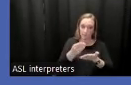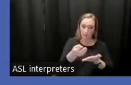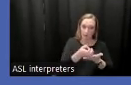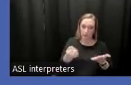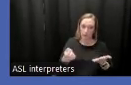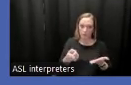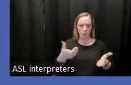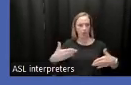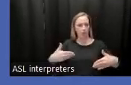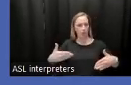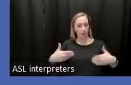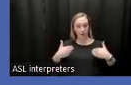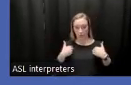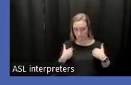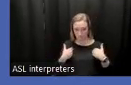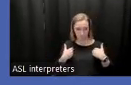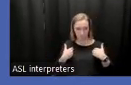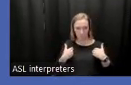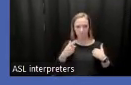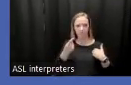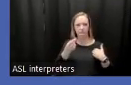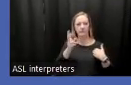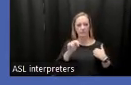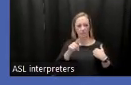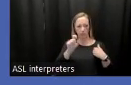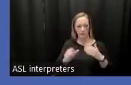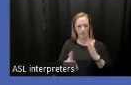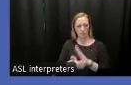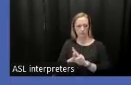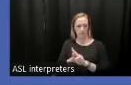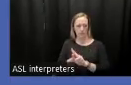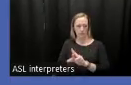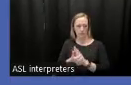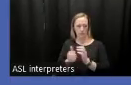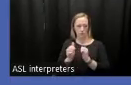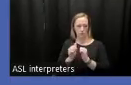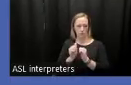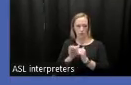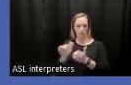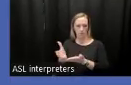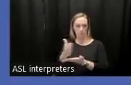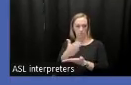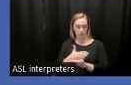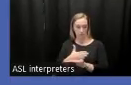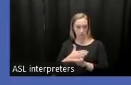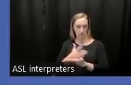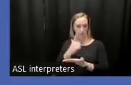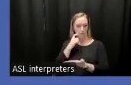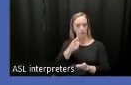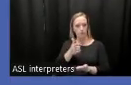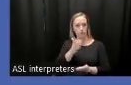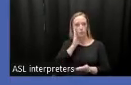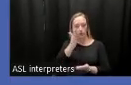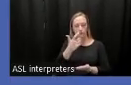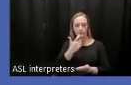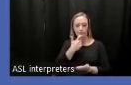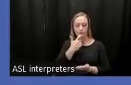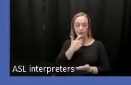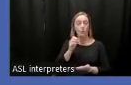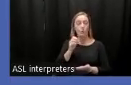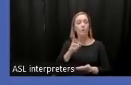have, then you probably should attach it even with the modular budget, because you are going to be saying that otherwise you could